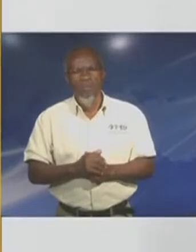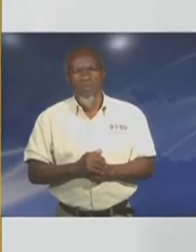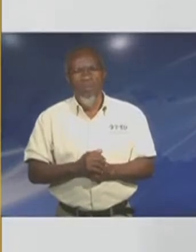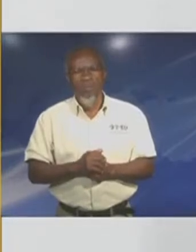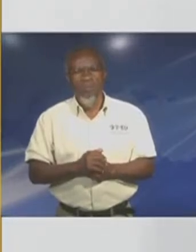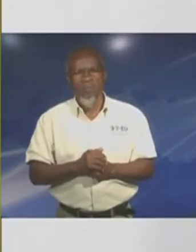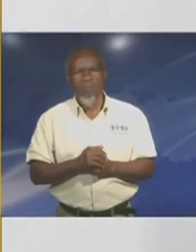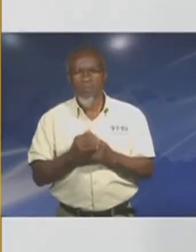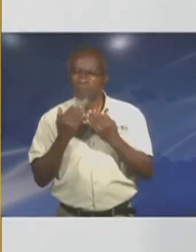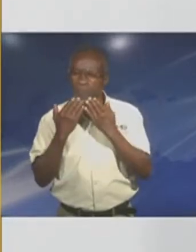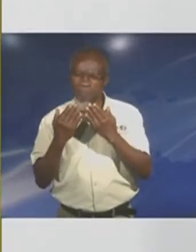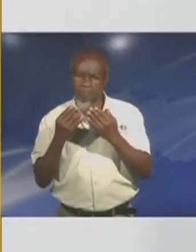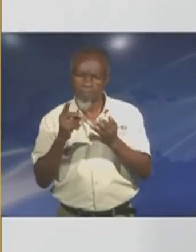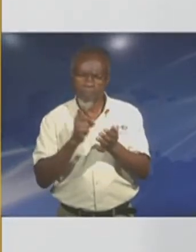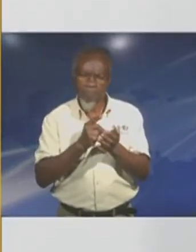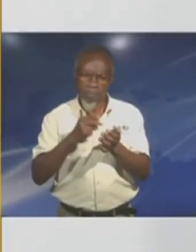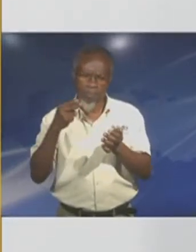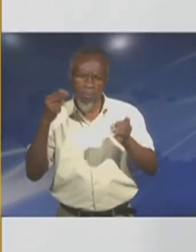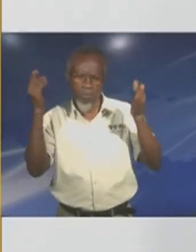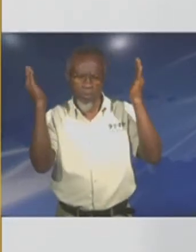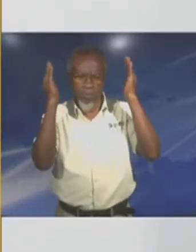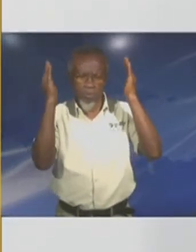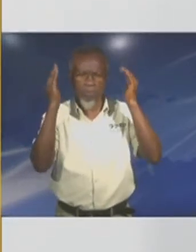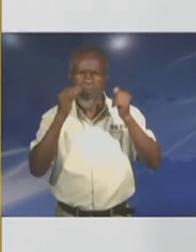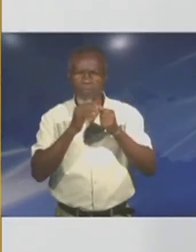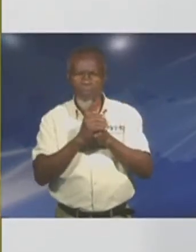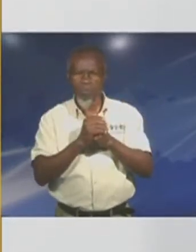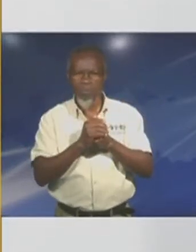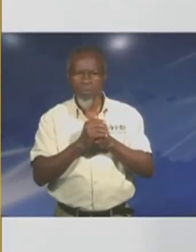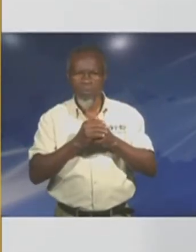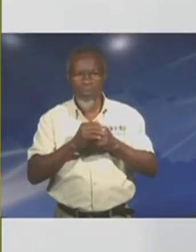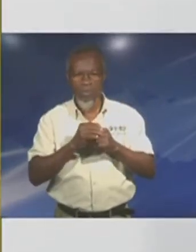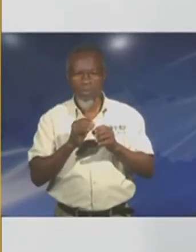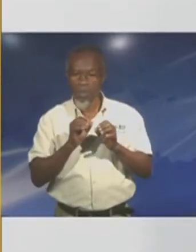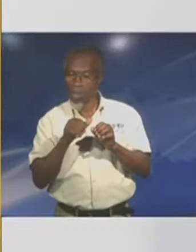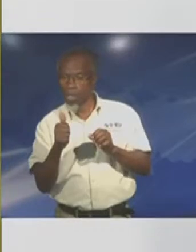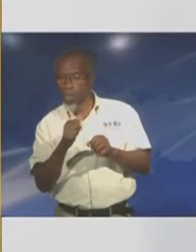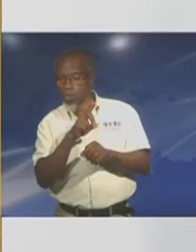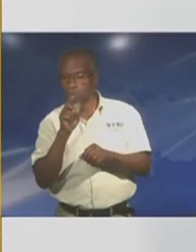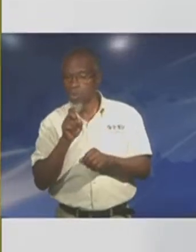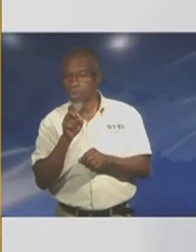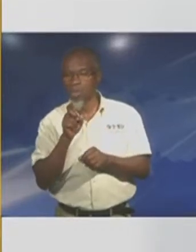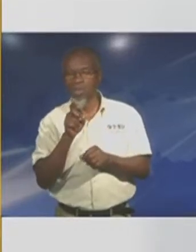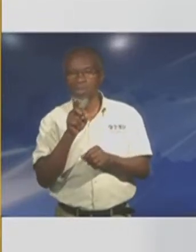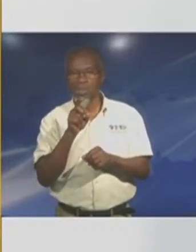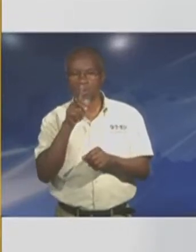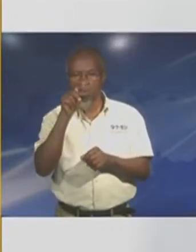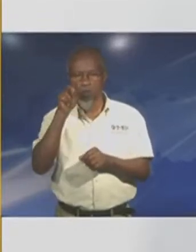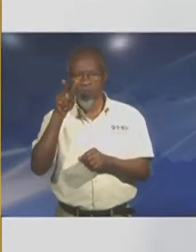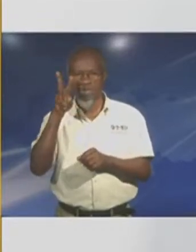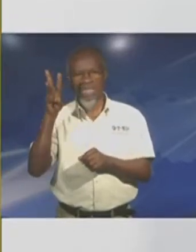Thank you, Dr. Hines. If there are no further questions, next up is TV6.